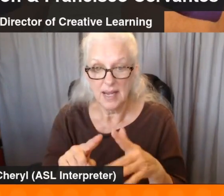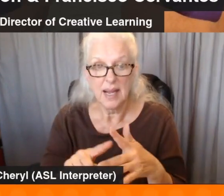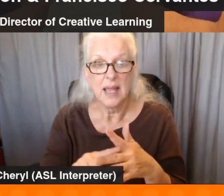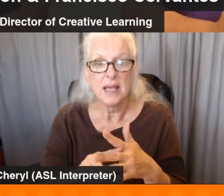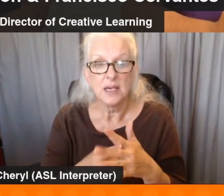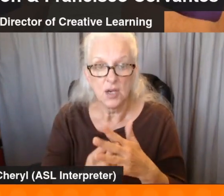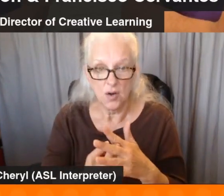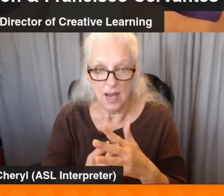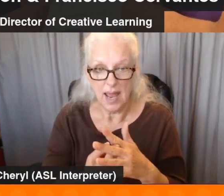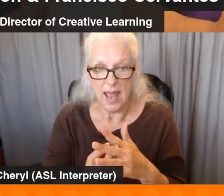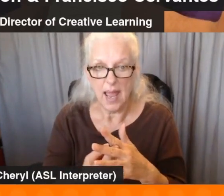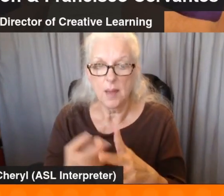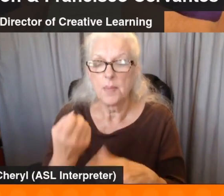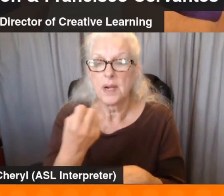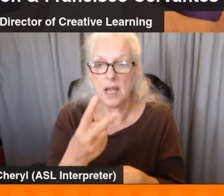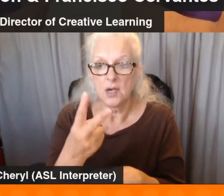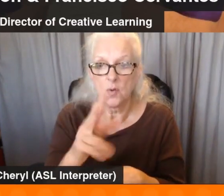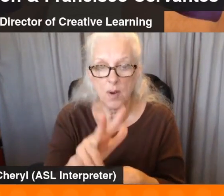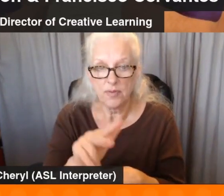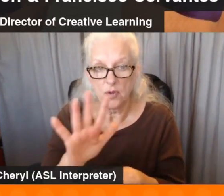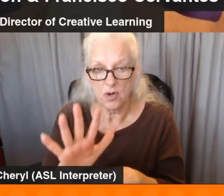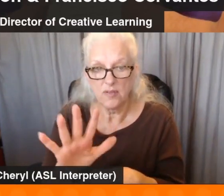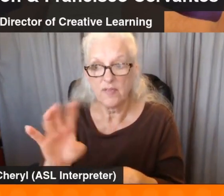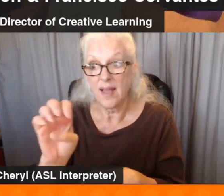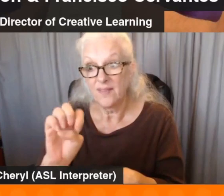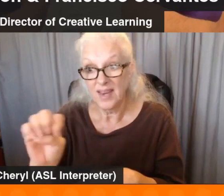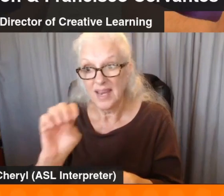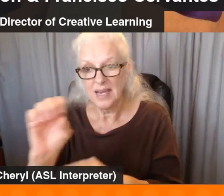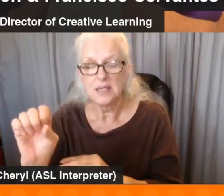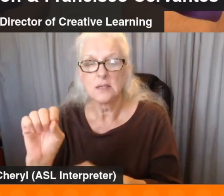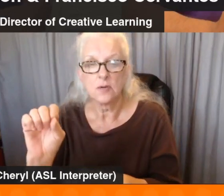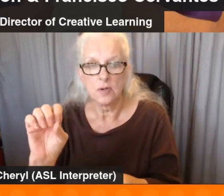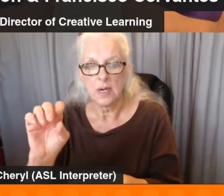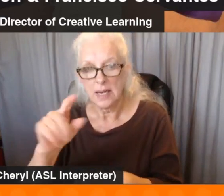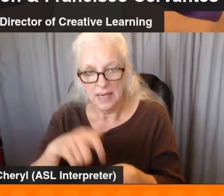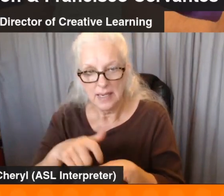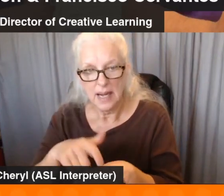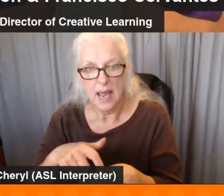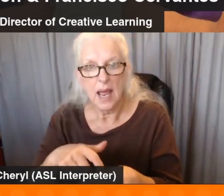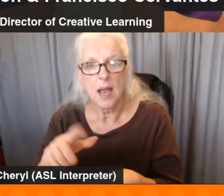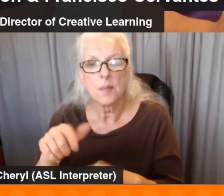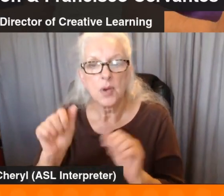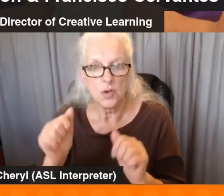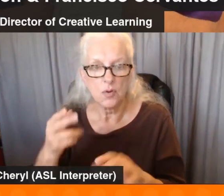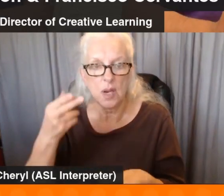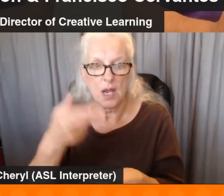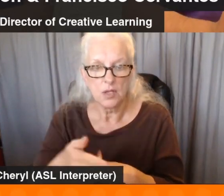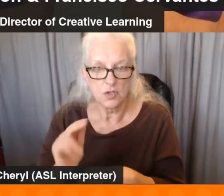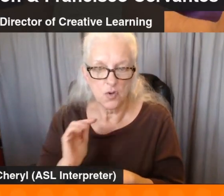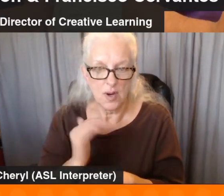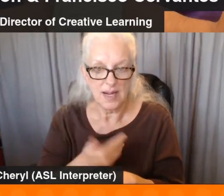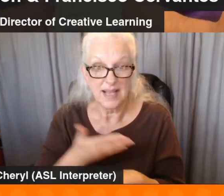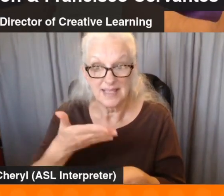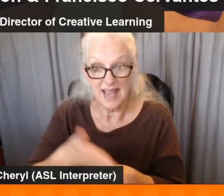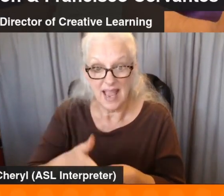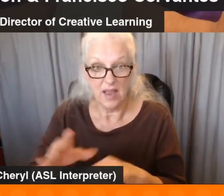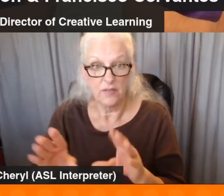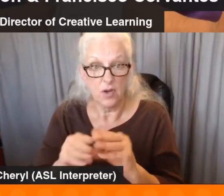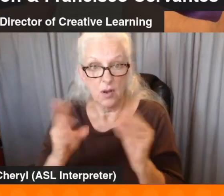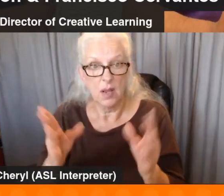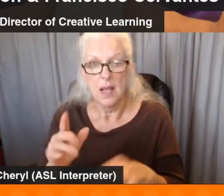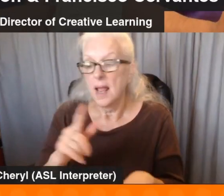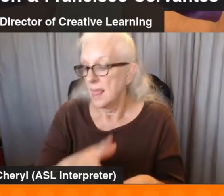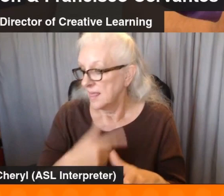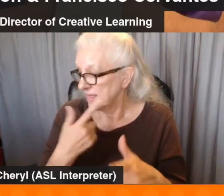12:35 p.m. Eastern Standard Time. But you can join us for our first social session right after the opening ceremony at 10